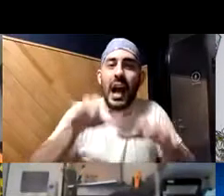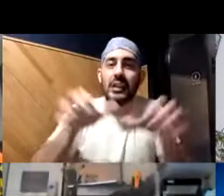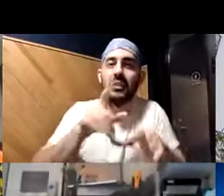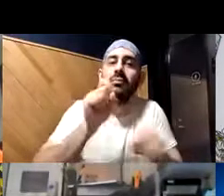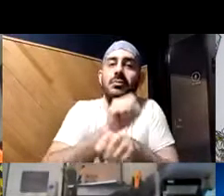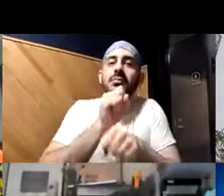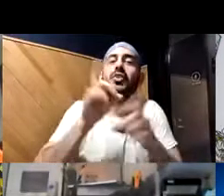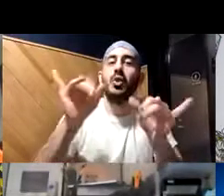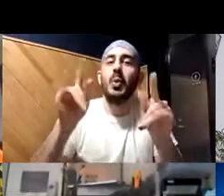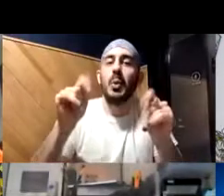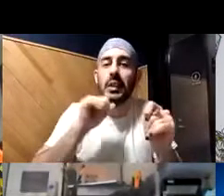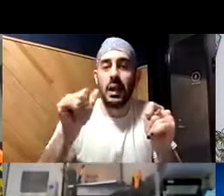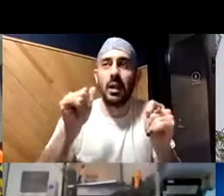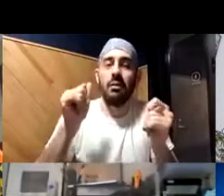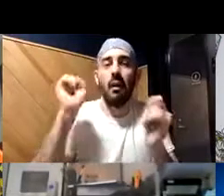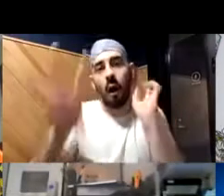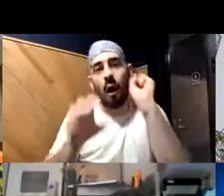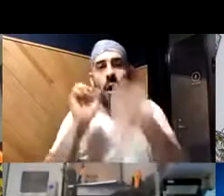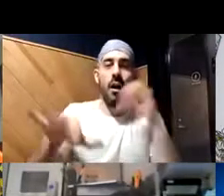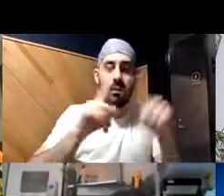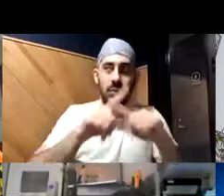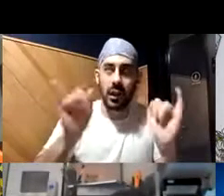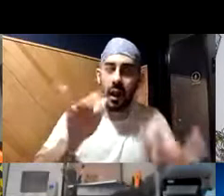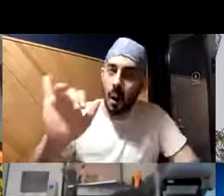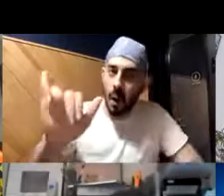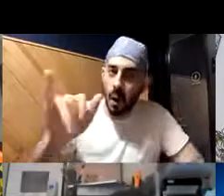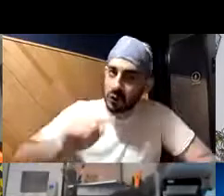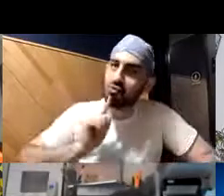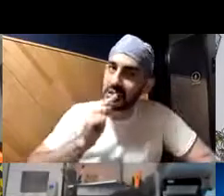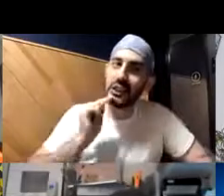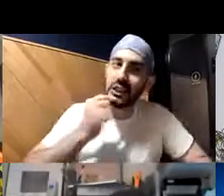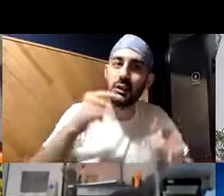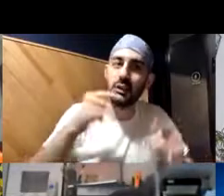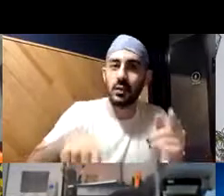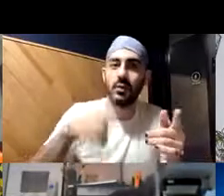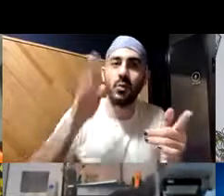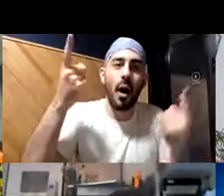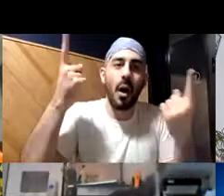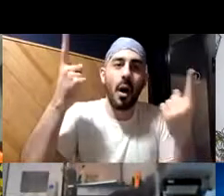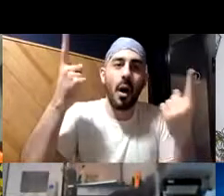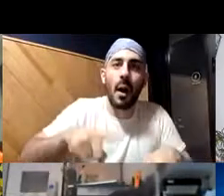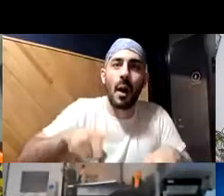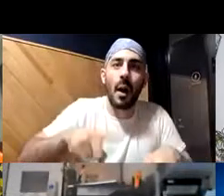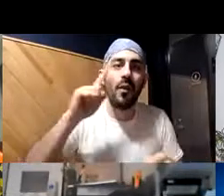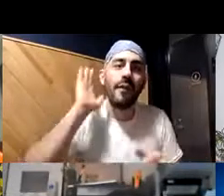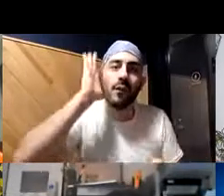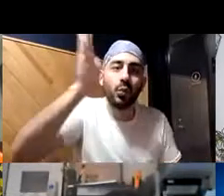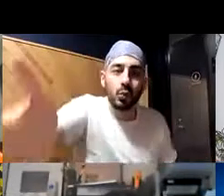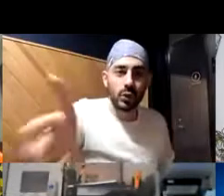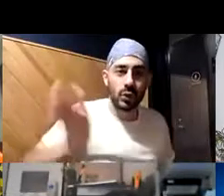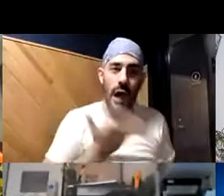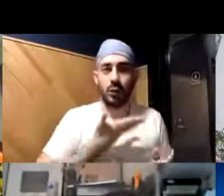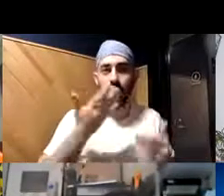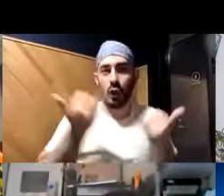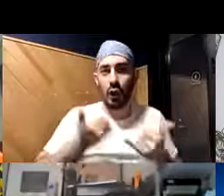everyone, and to make sure that we're actively doing it and we're not just talking about it. It needs to be a